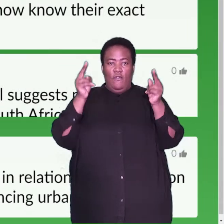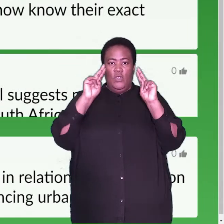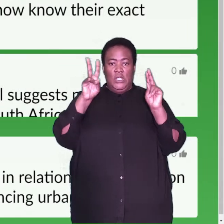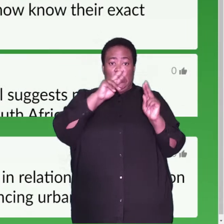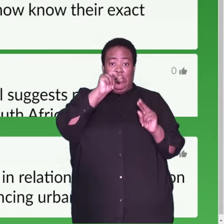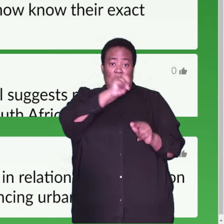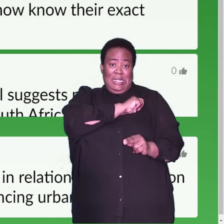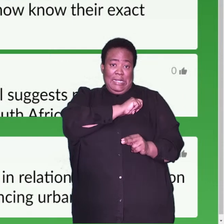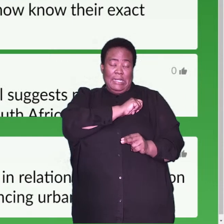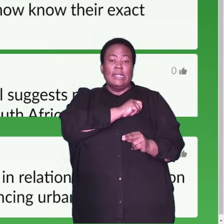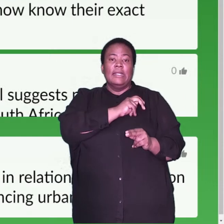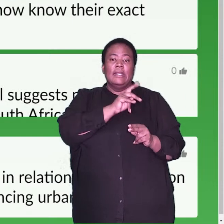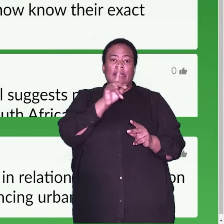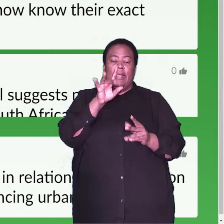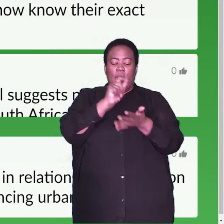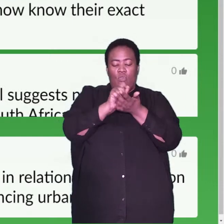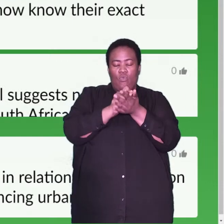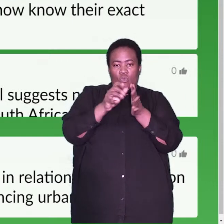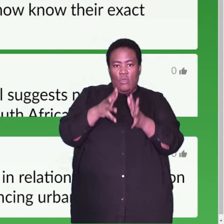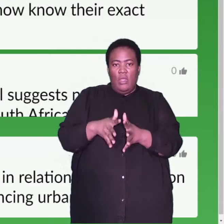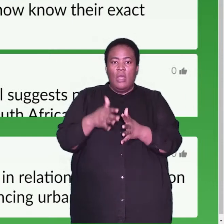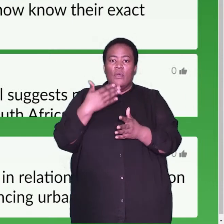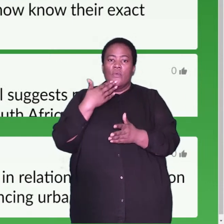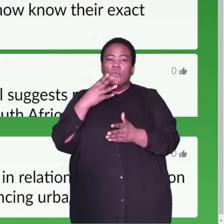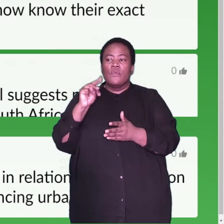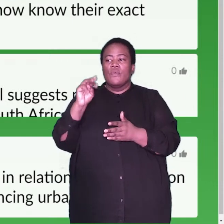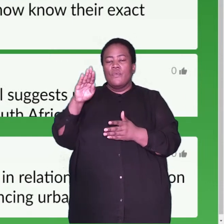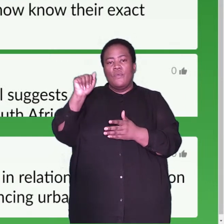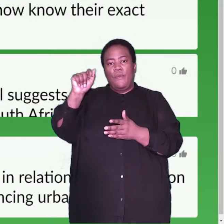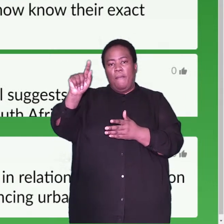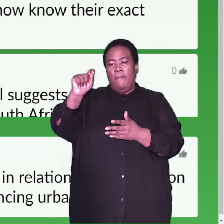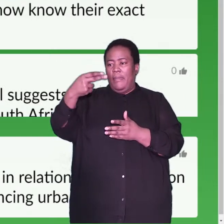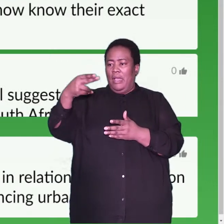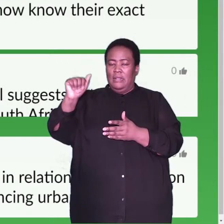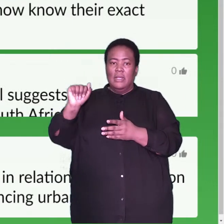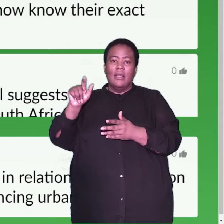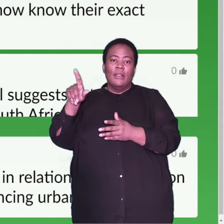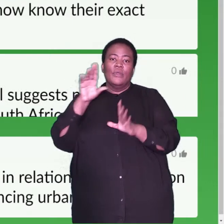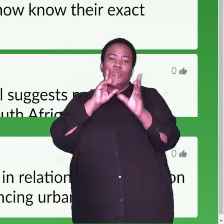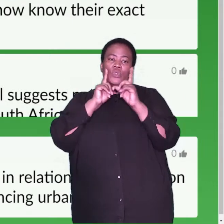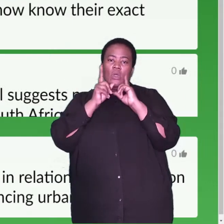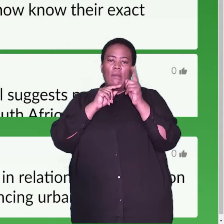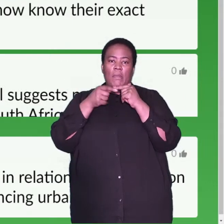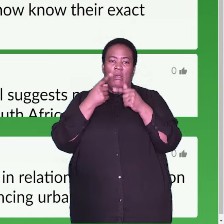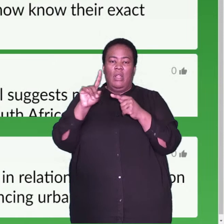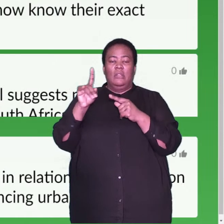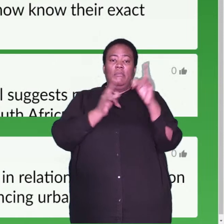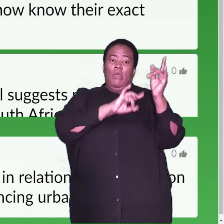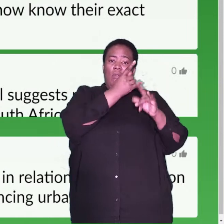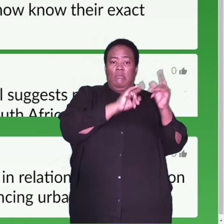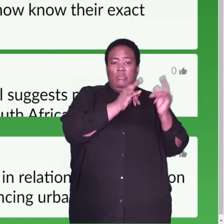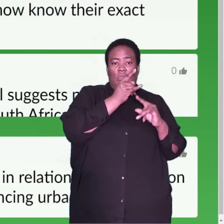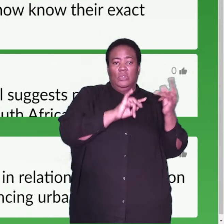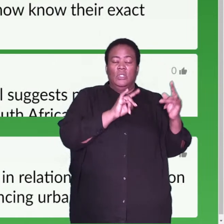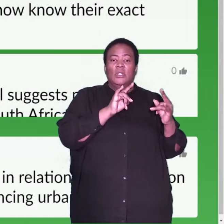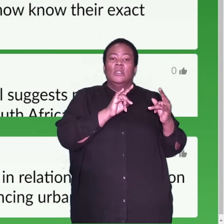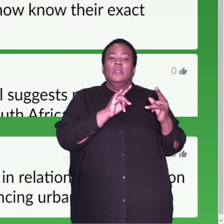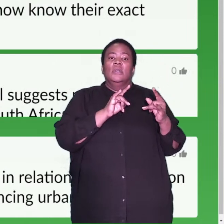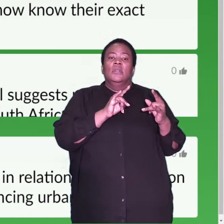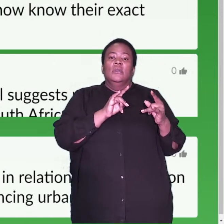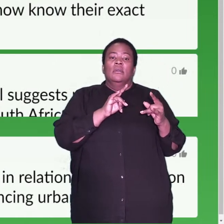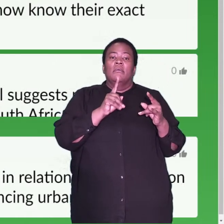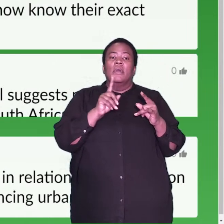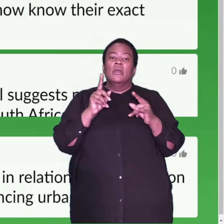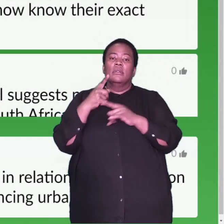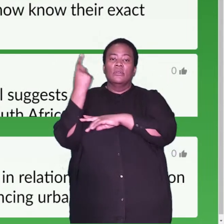KZN and co-author Zilungile Mabata, who are going to be talking to us about urbanization as a driving force behind rural